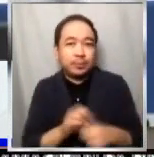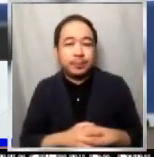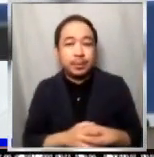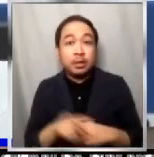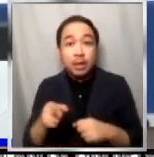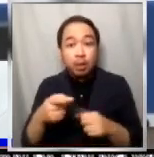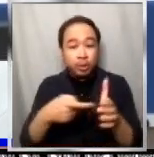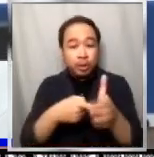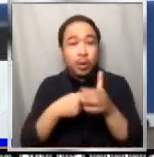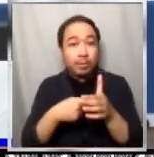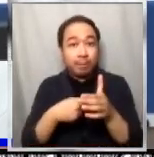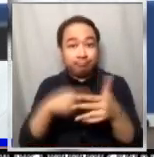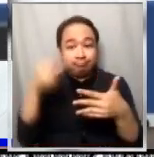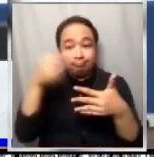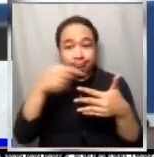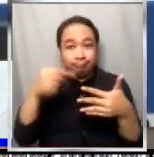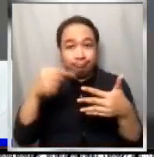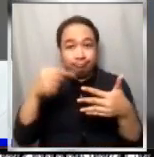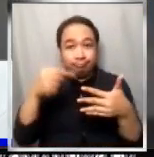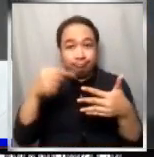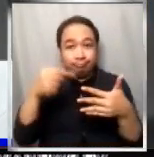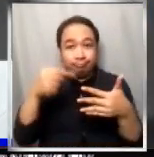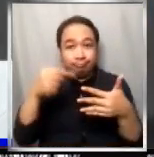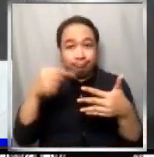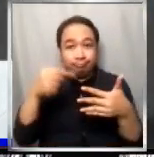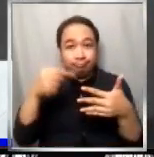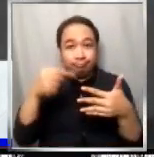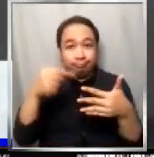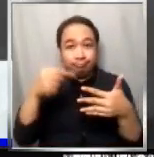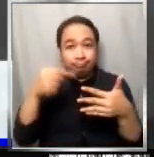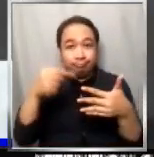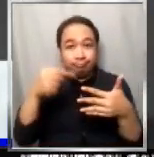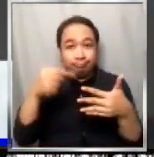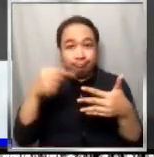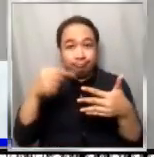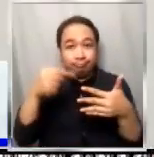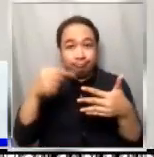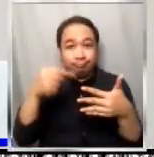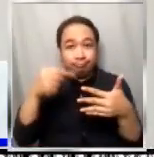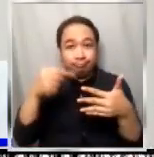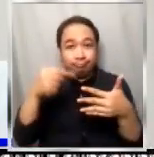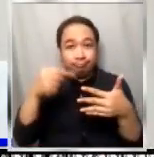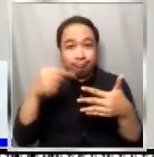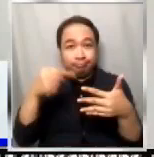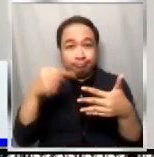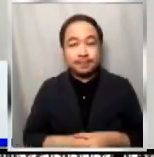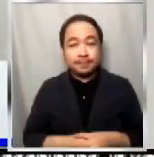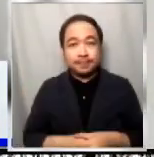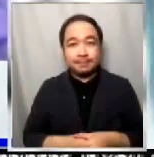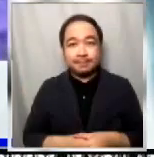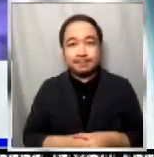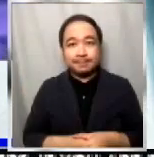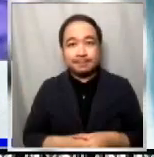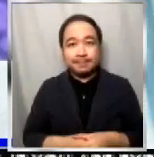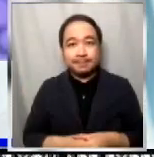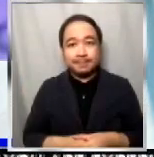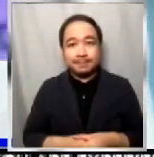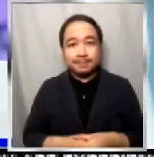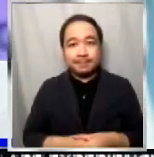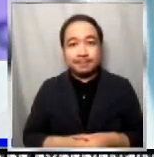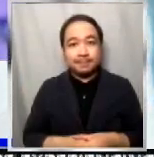are common to all countries. They are not specific to the Philippines. And they are not related to any issue that happened in the